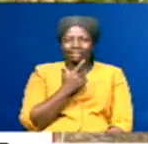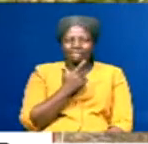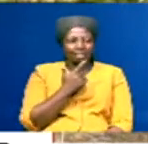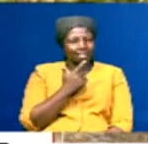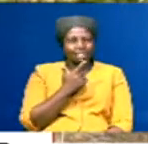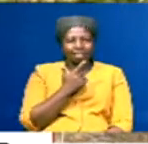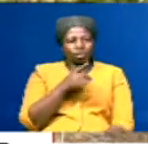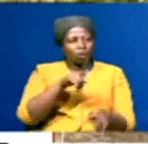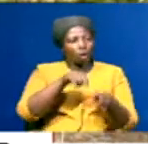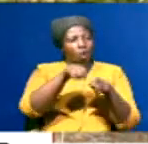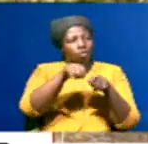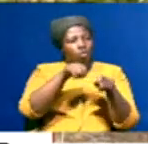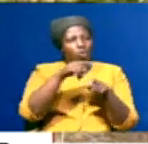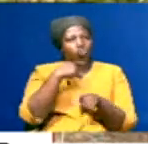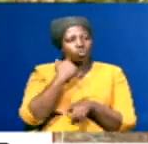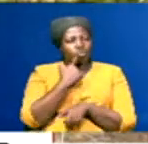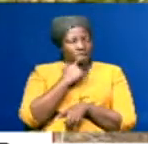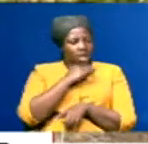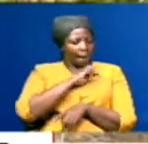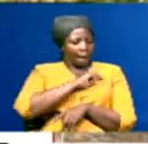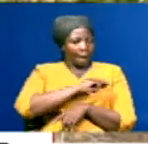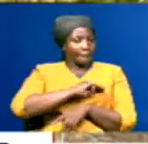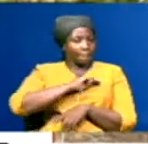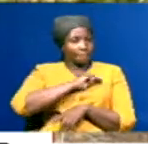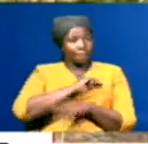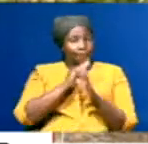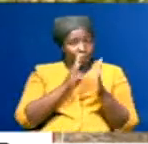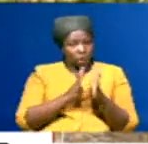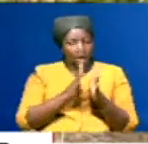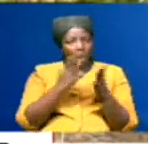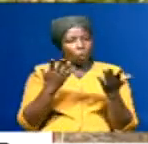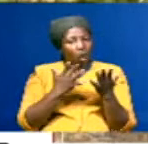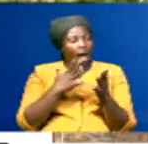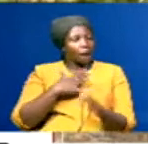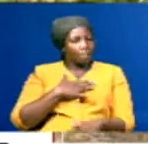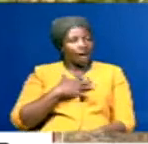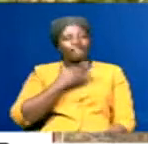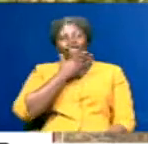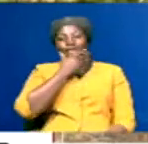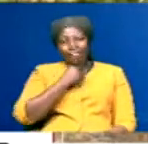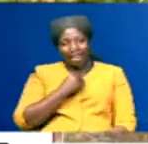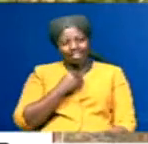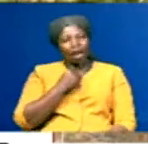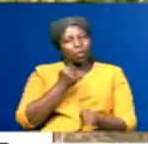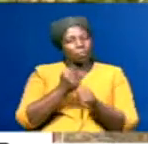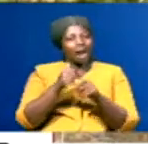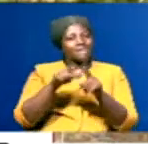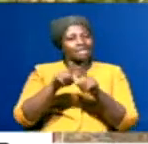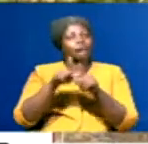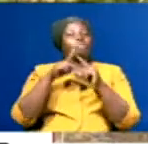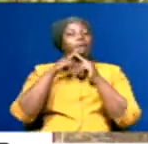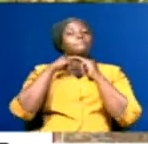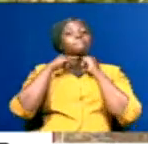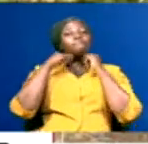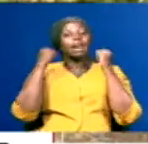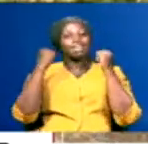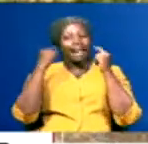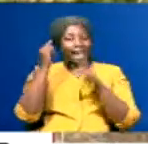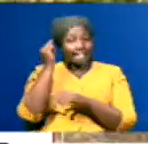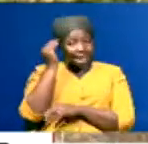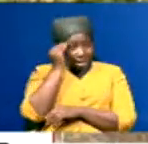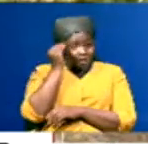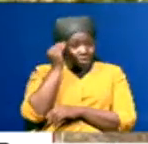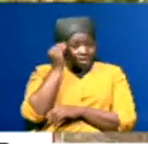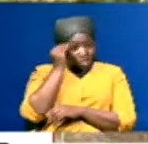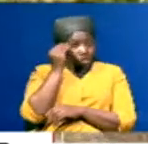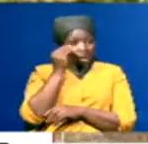by missionaries, where my father was also a priest. And education, all the developed